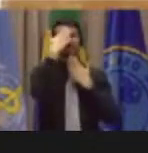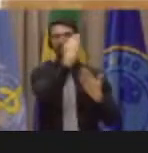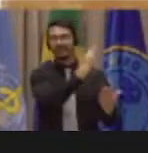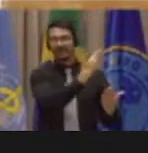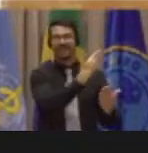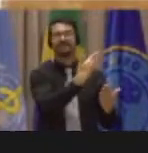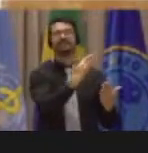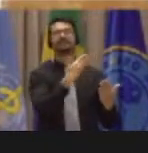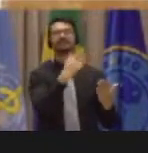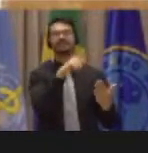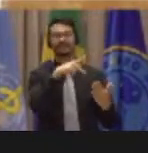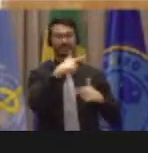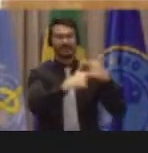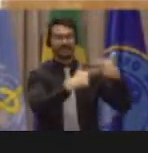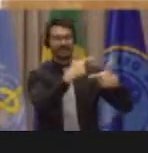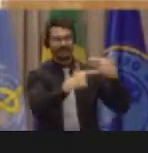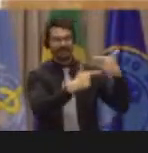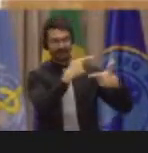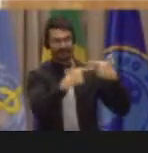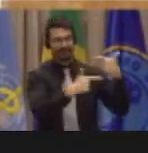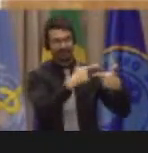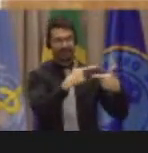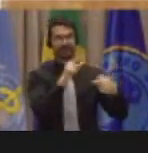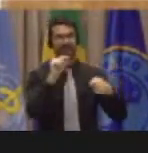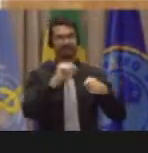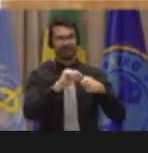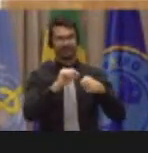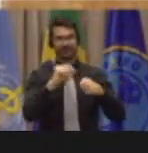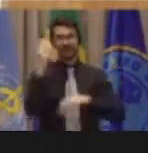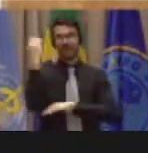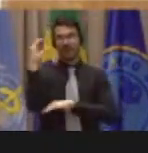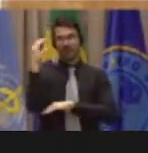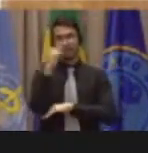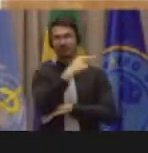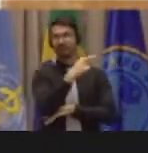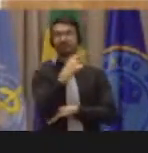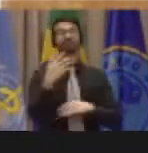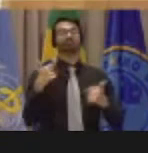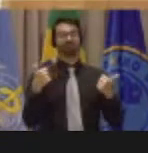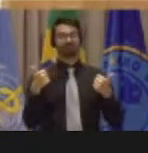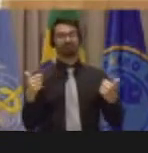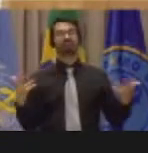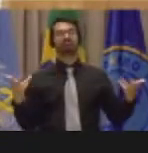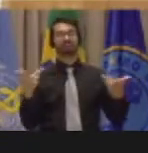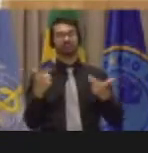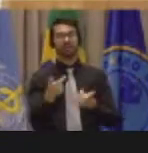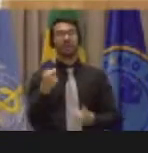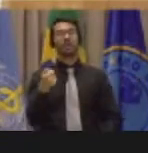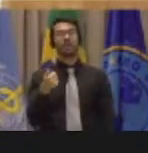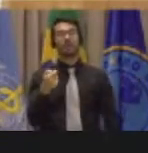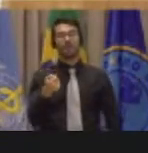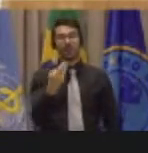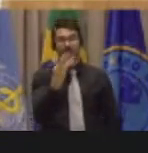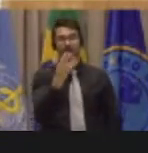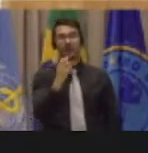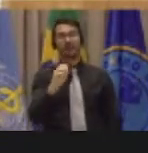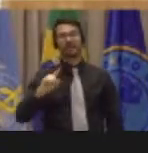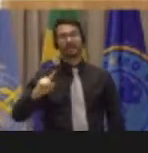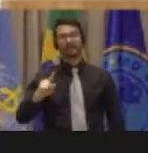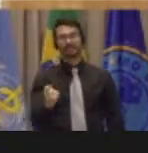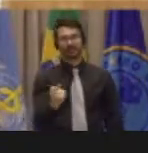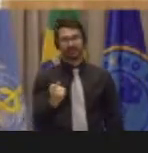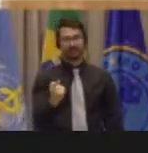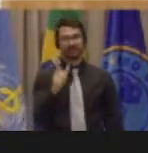It was a work that was done with Colombia, was exception, almost 40,000